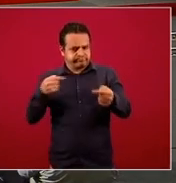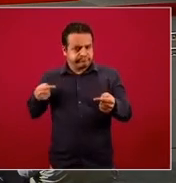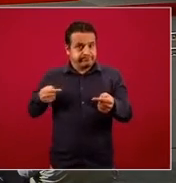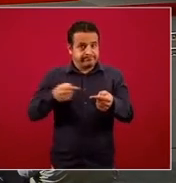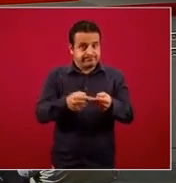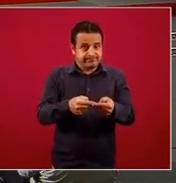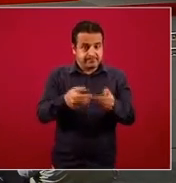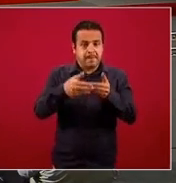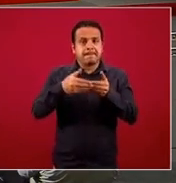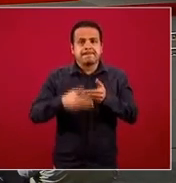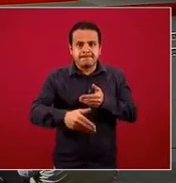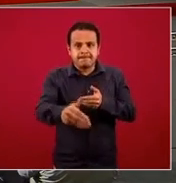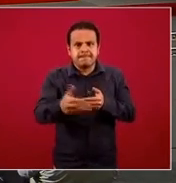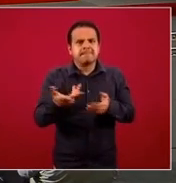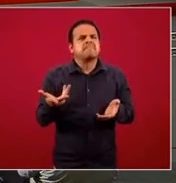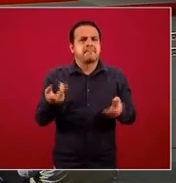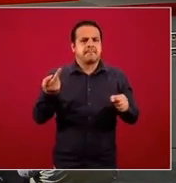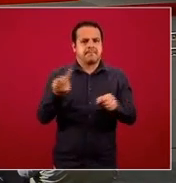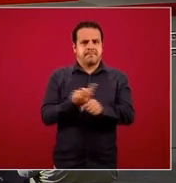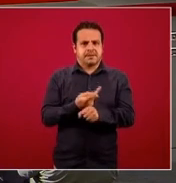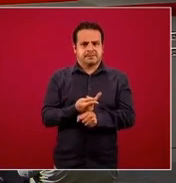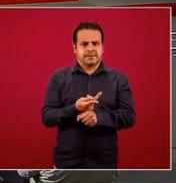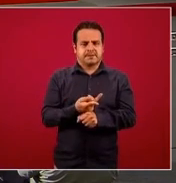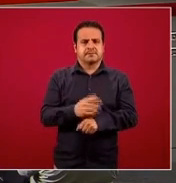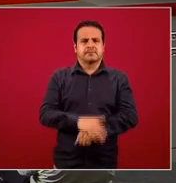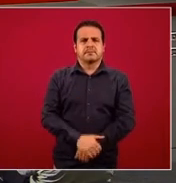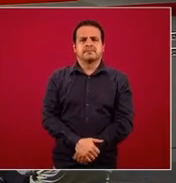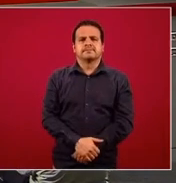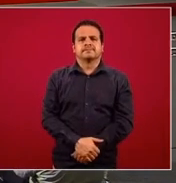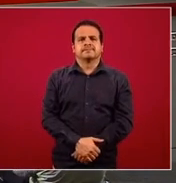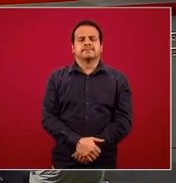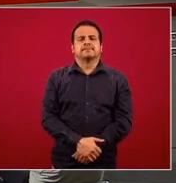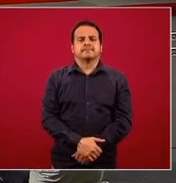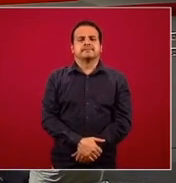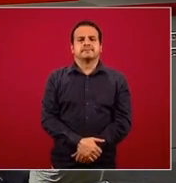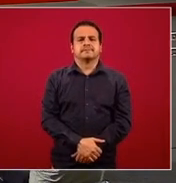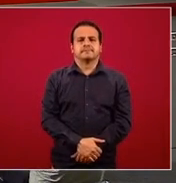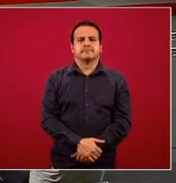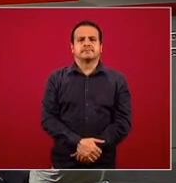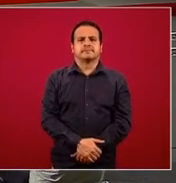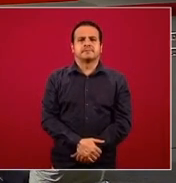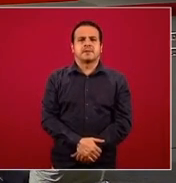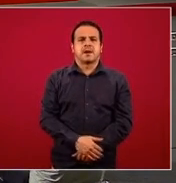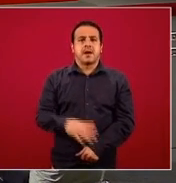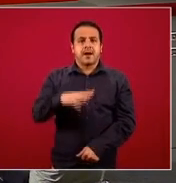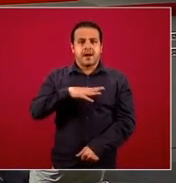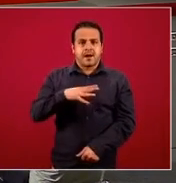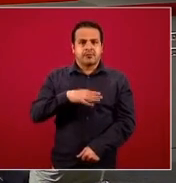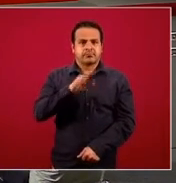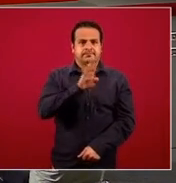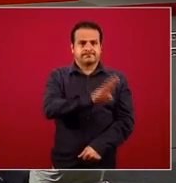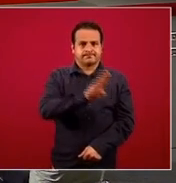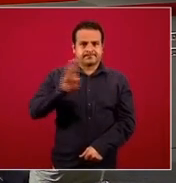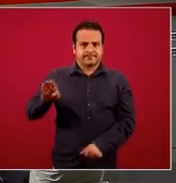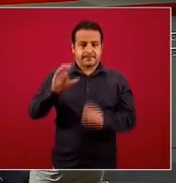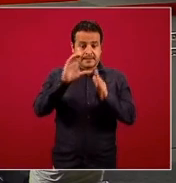Right, I'm going to stand now and I'm going to present a brief summary of where we are and where are we going now.